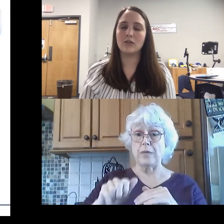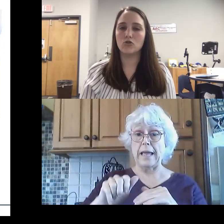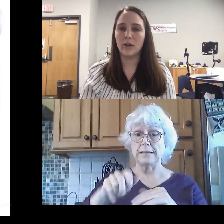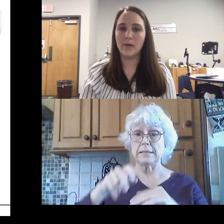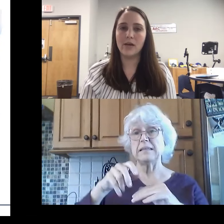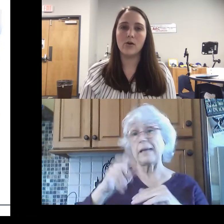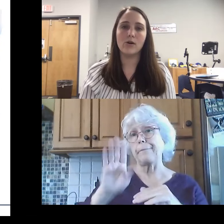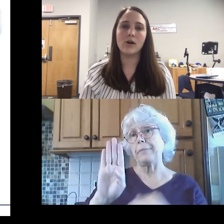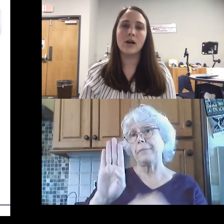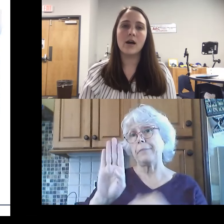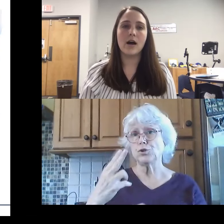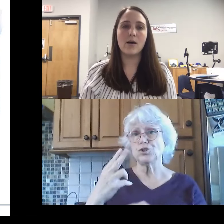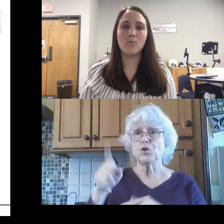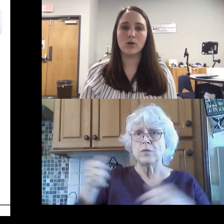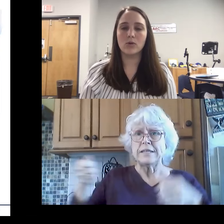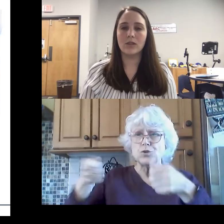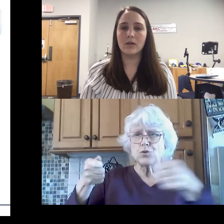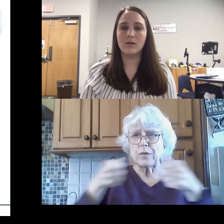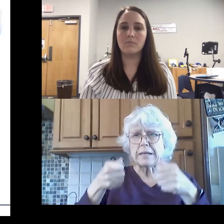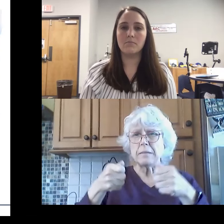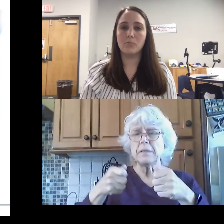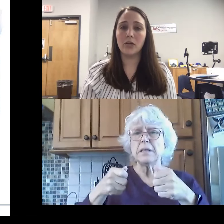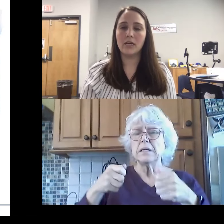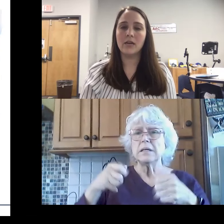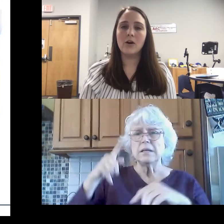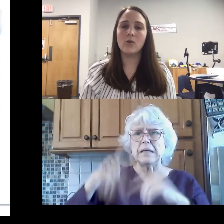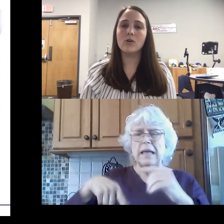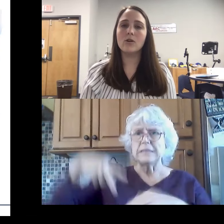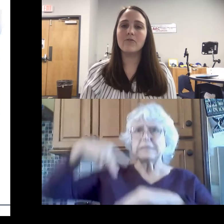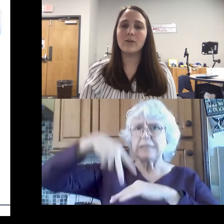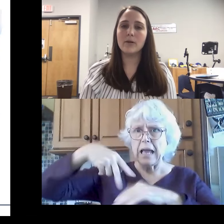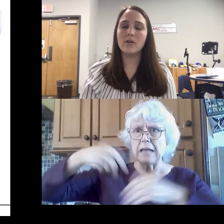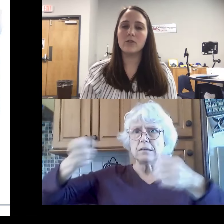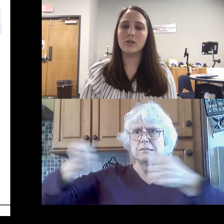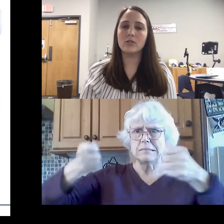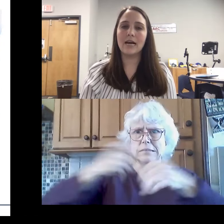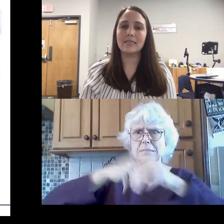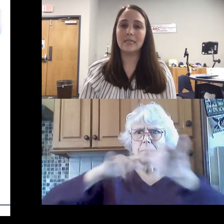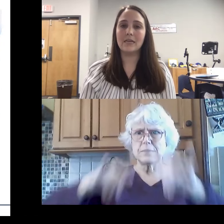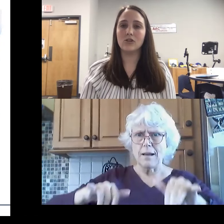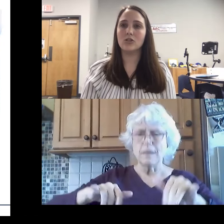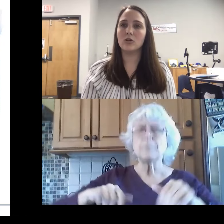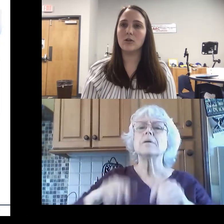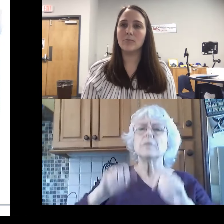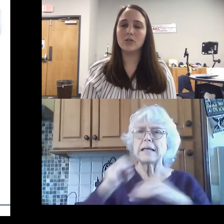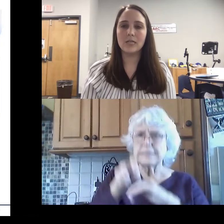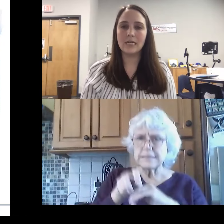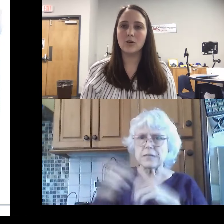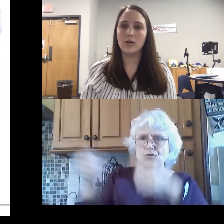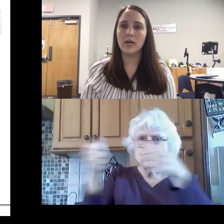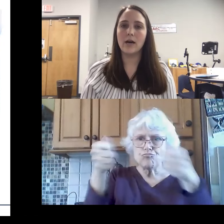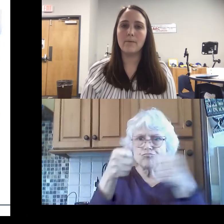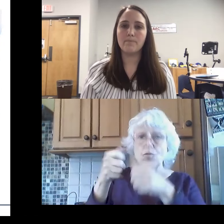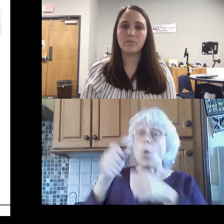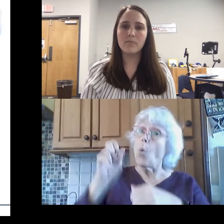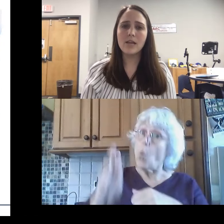and try to trim it or work with the plant. Or you can flip it over and use it as a kneeler so you put your knees